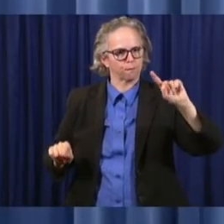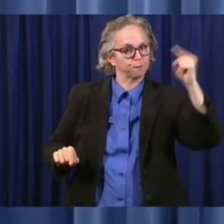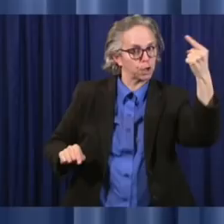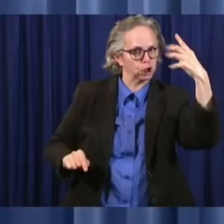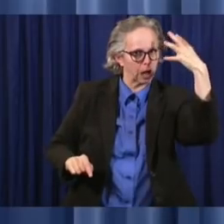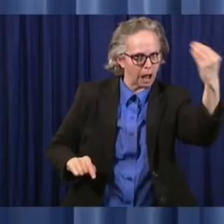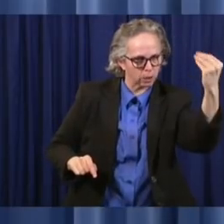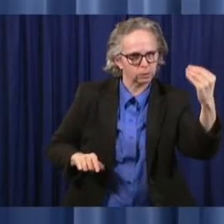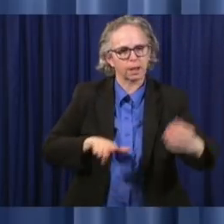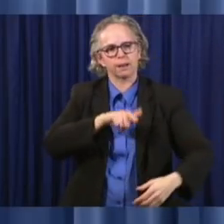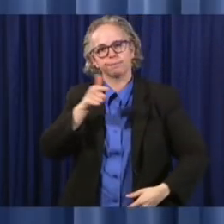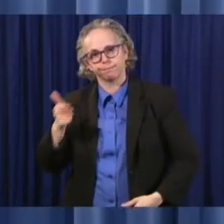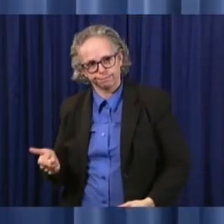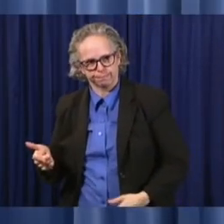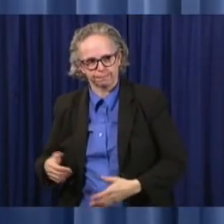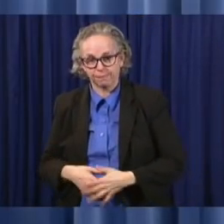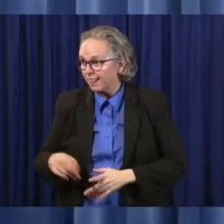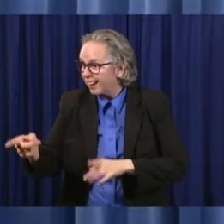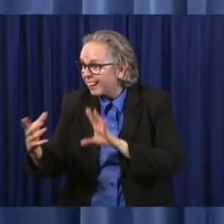Skype yet? Eric.